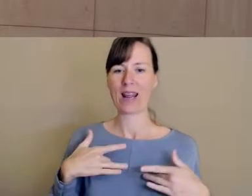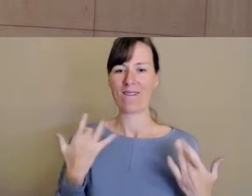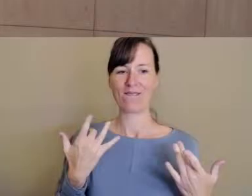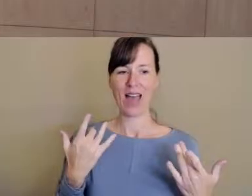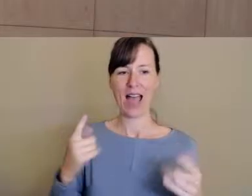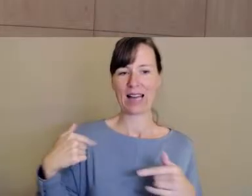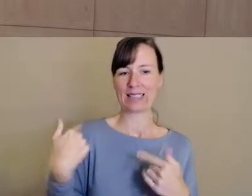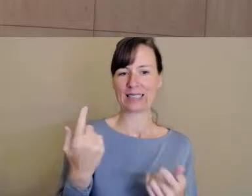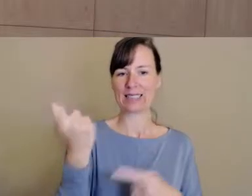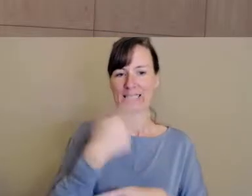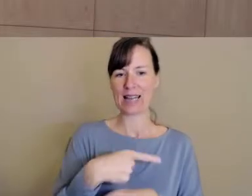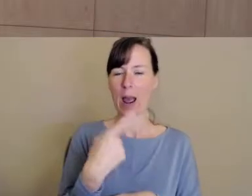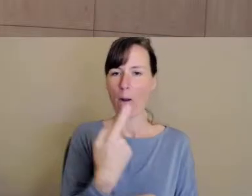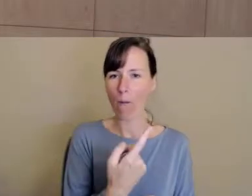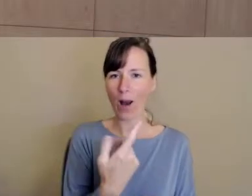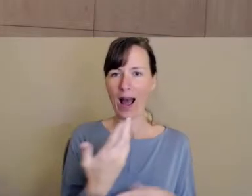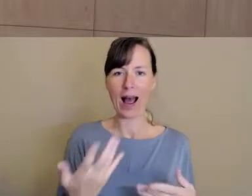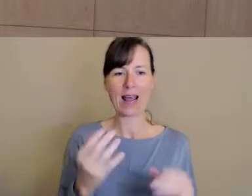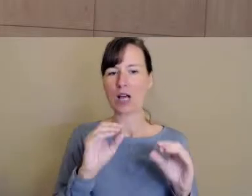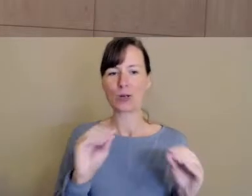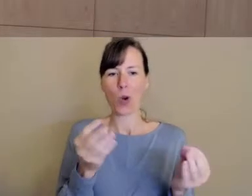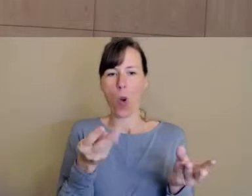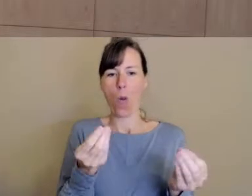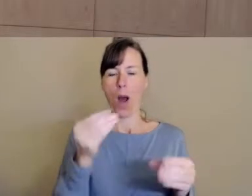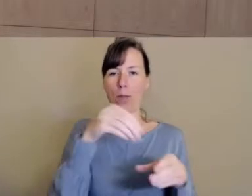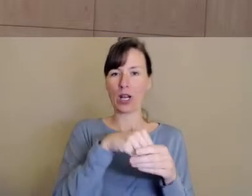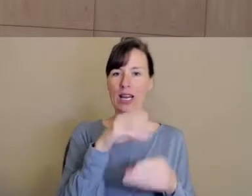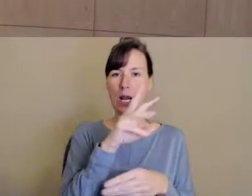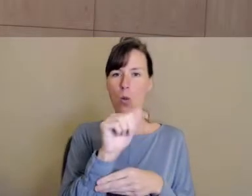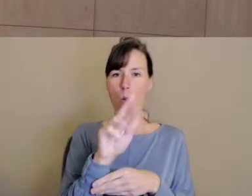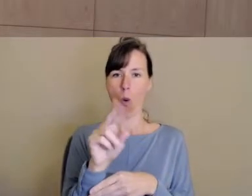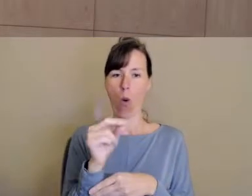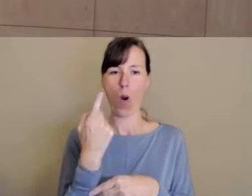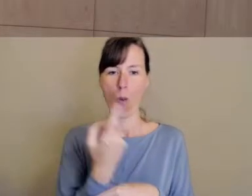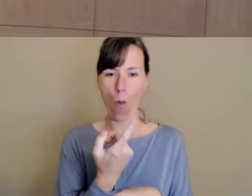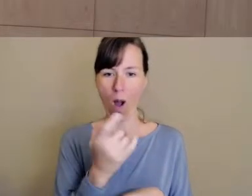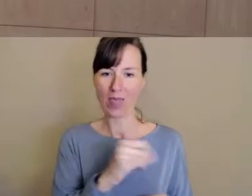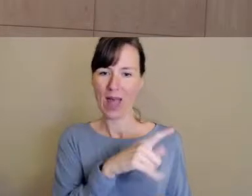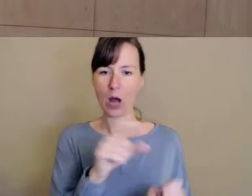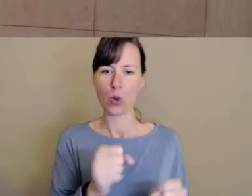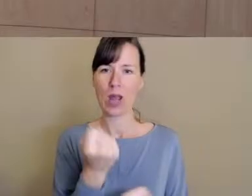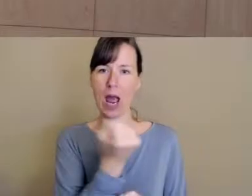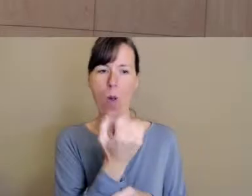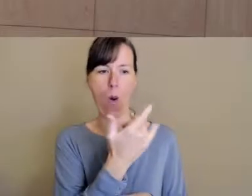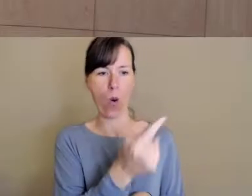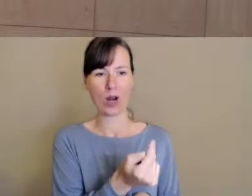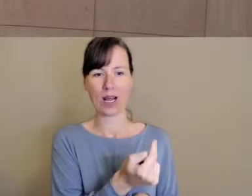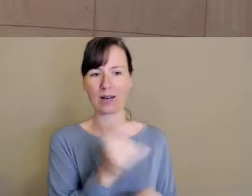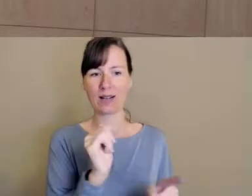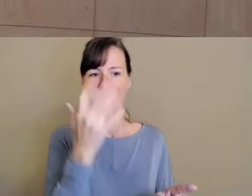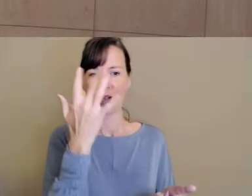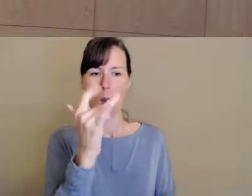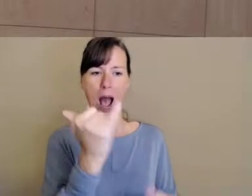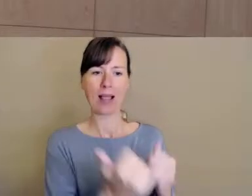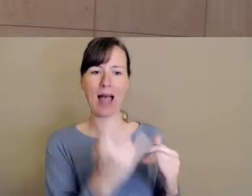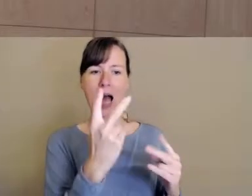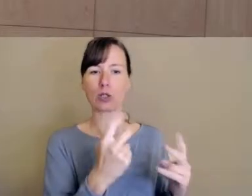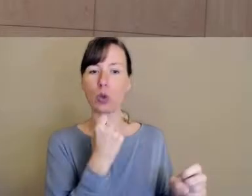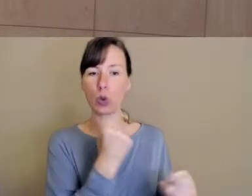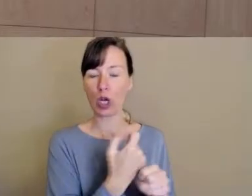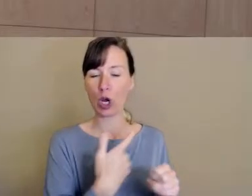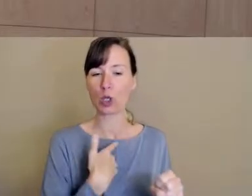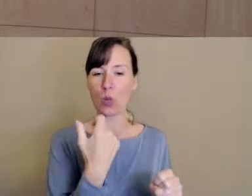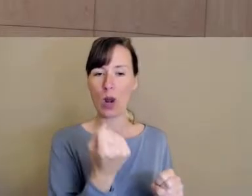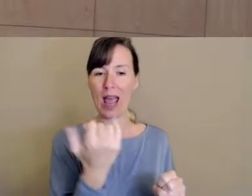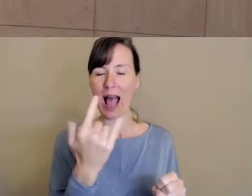1 that you can do that can hold it. That's why the last 2 years we actually had it at the Cheverly United Methodist Church, which is clearly